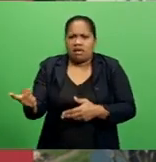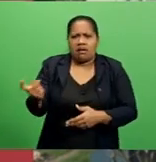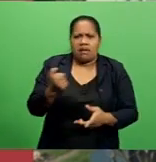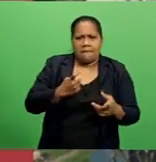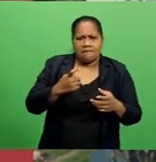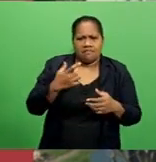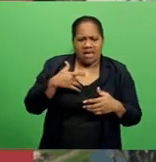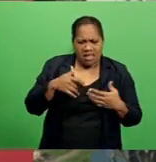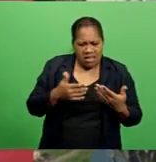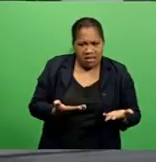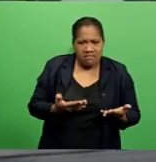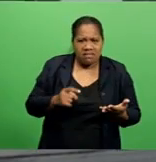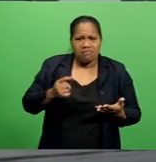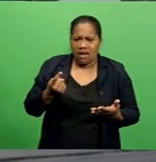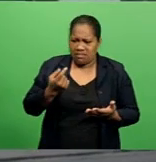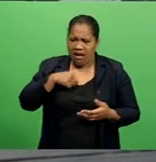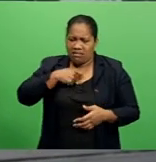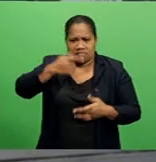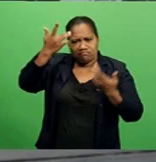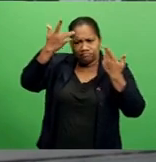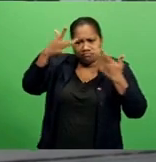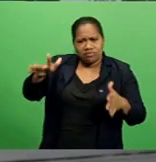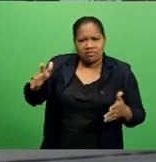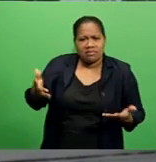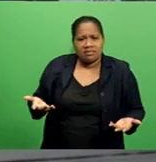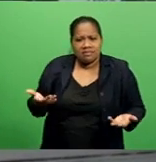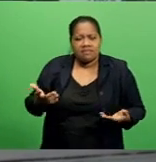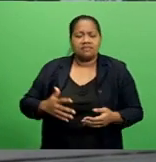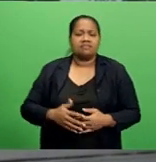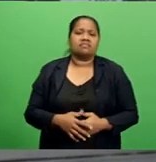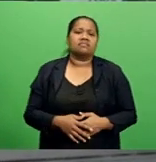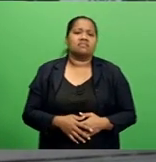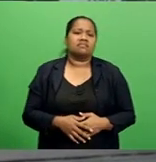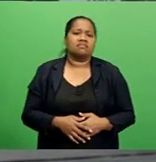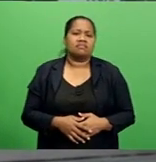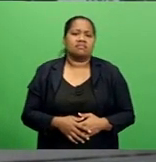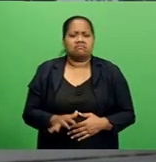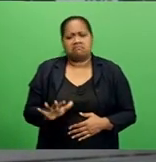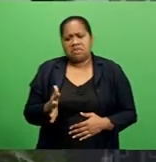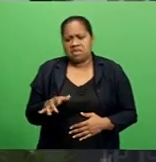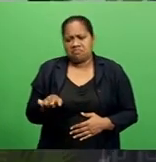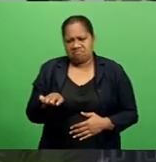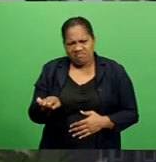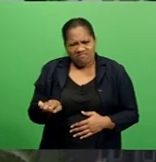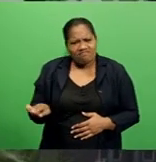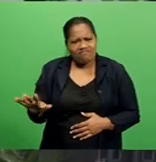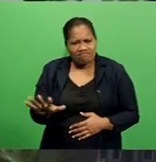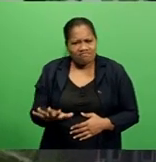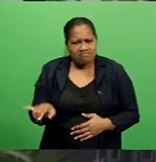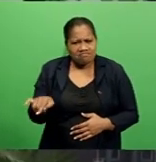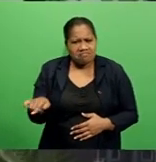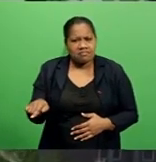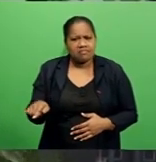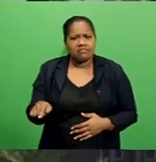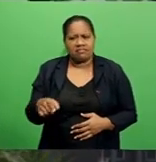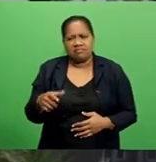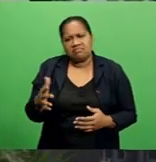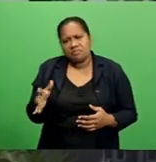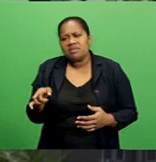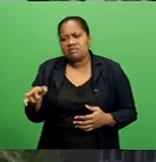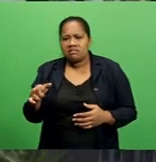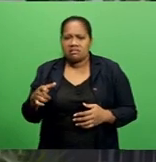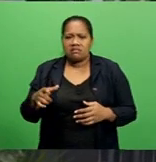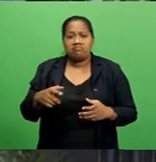without our knowledge, and maybe these are the ones that have been causing